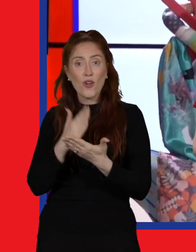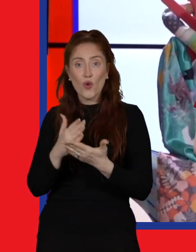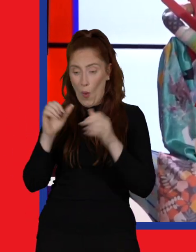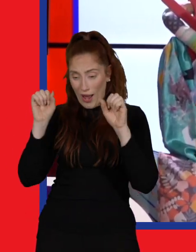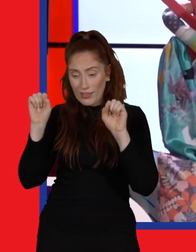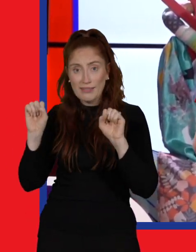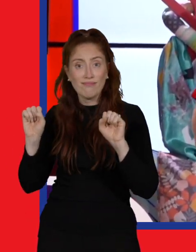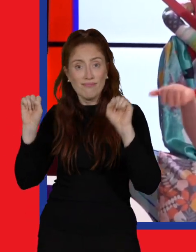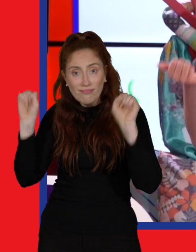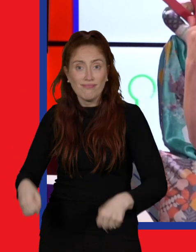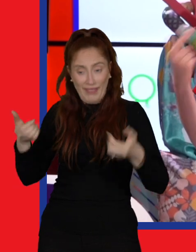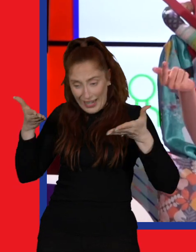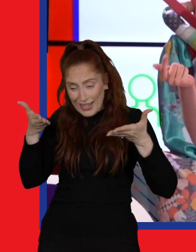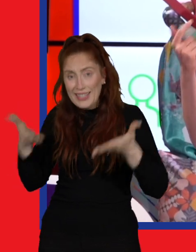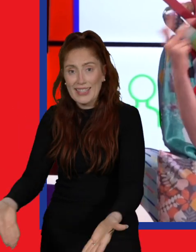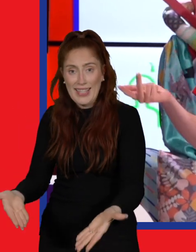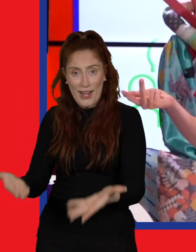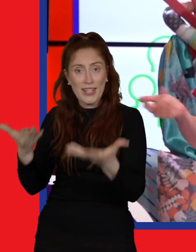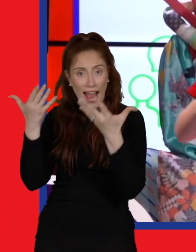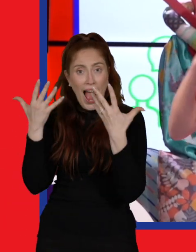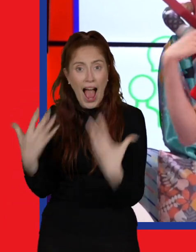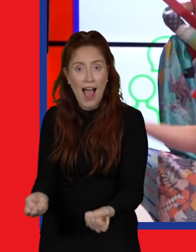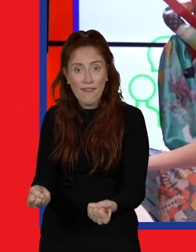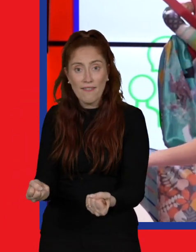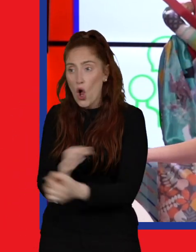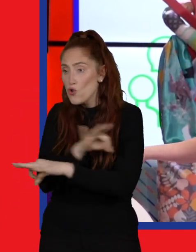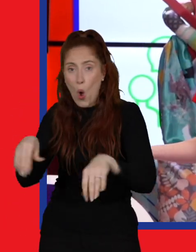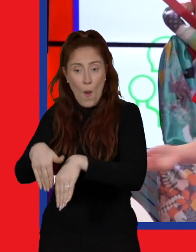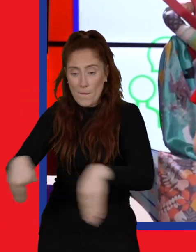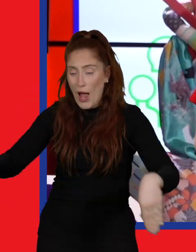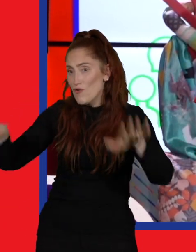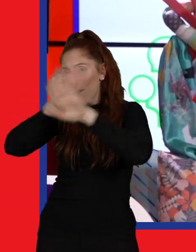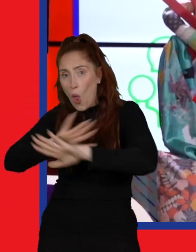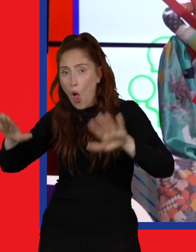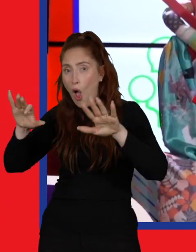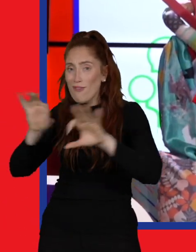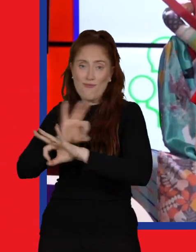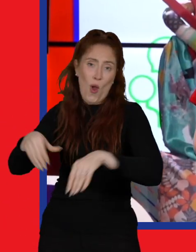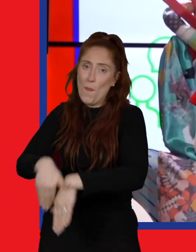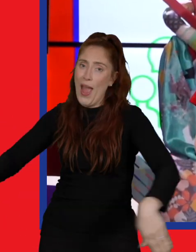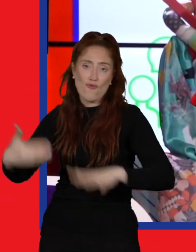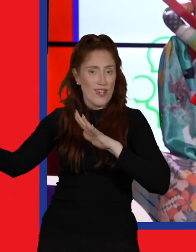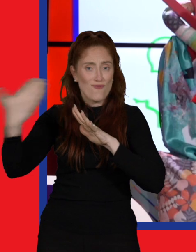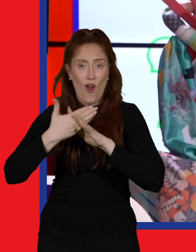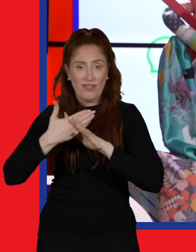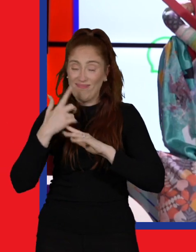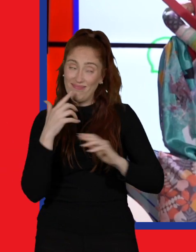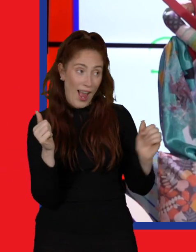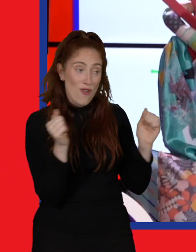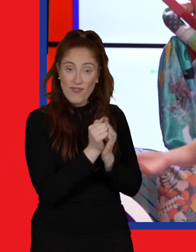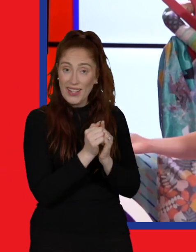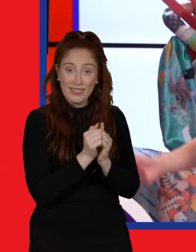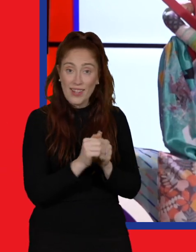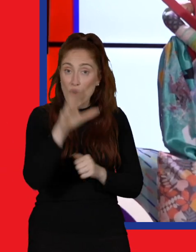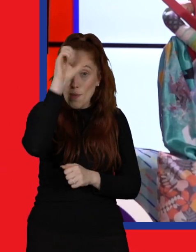sure that consent is truly, freely, clearly and wholeheartedly given without any boundary being blurred or crossed.